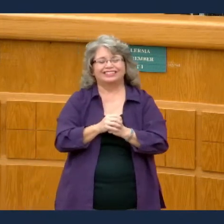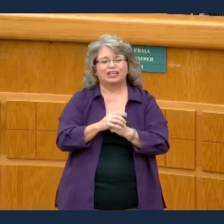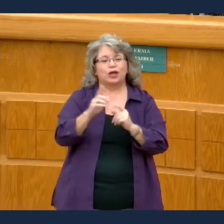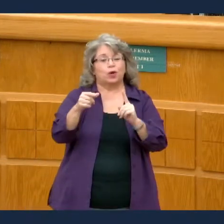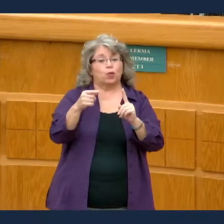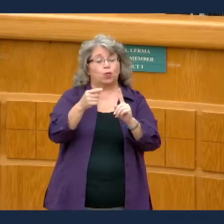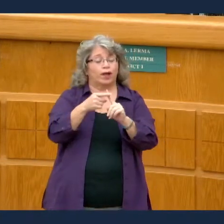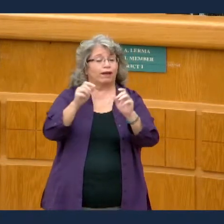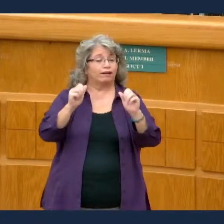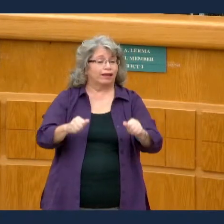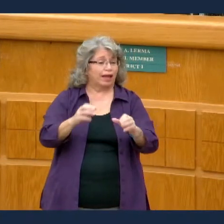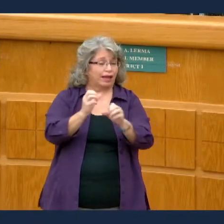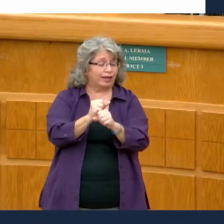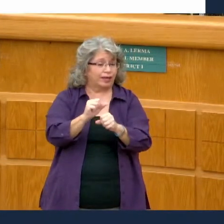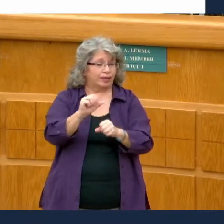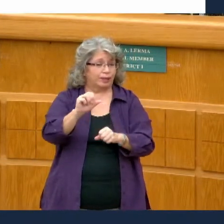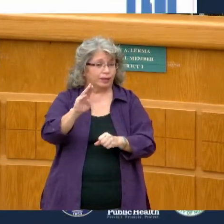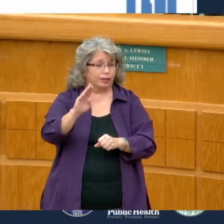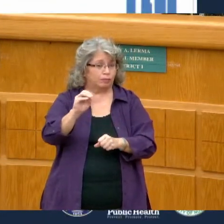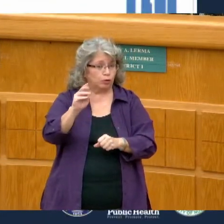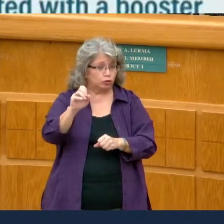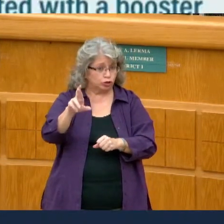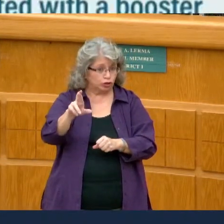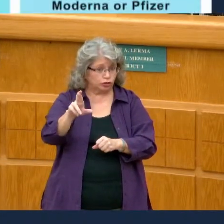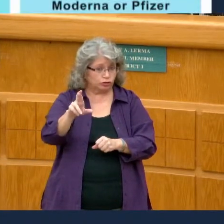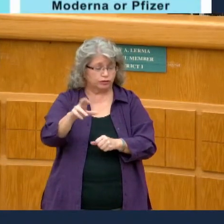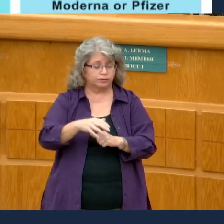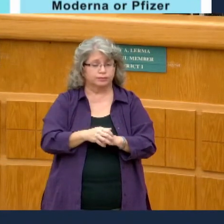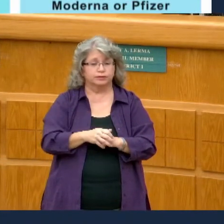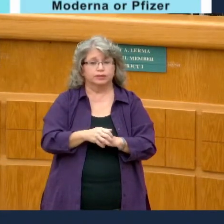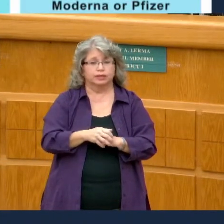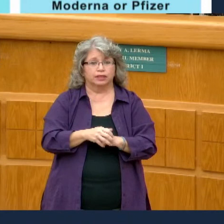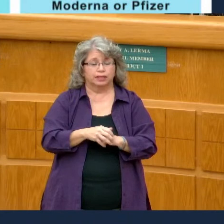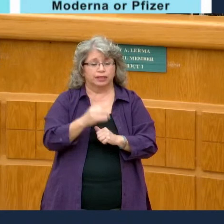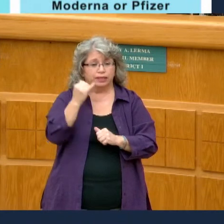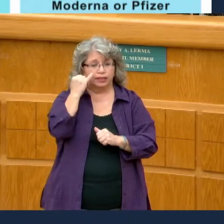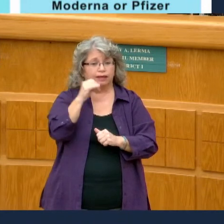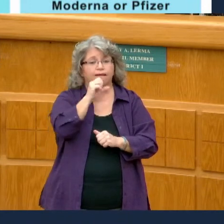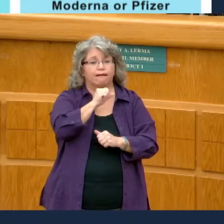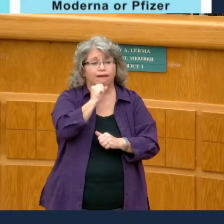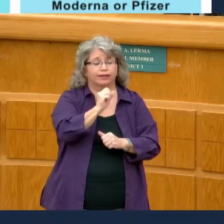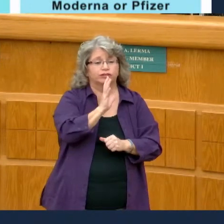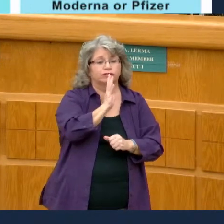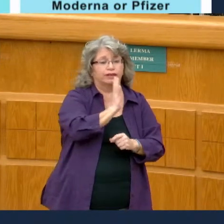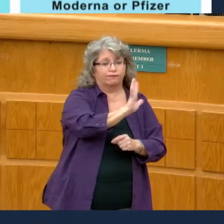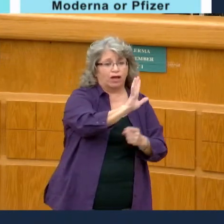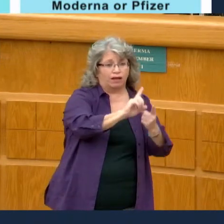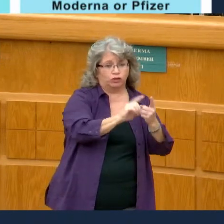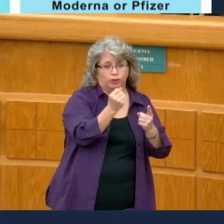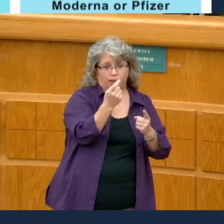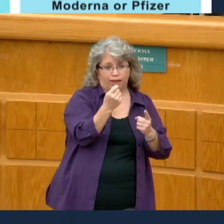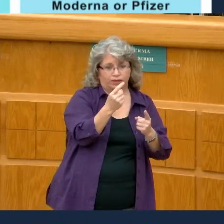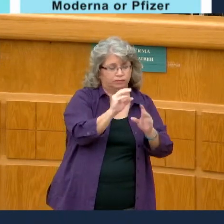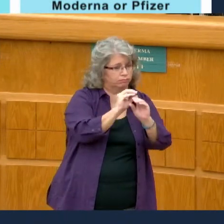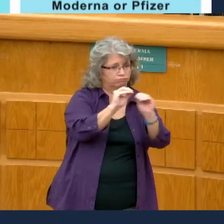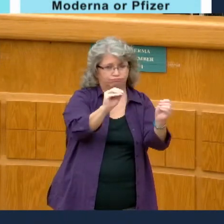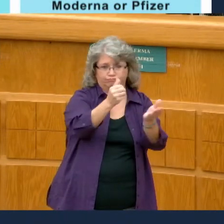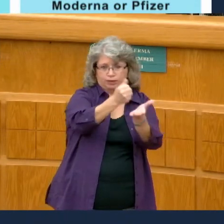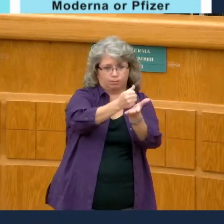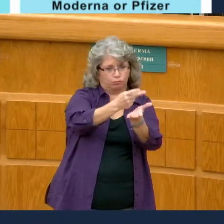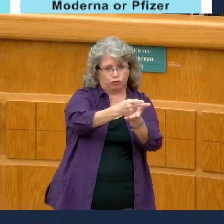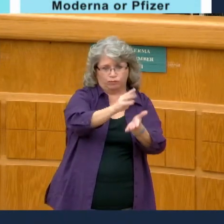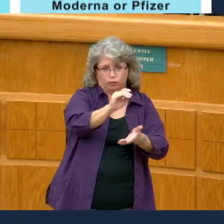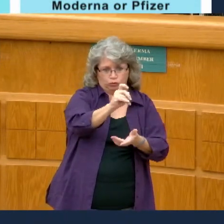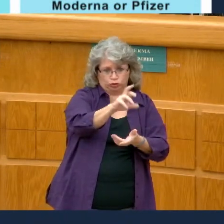booster shot? So basically, if you're between 5 and 11, there is no booster shots. They have not been approved for that age